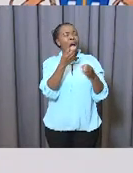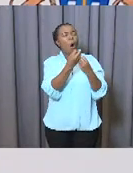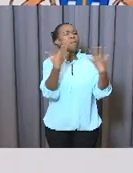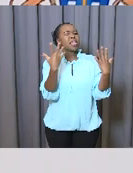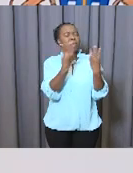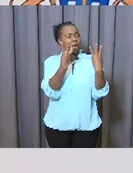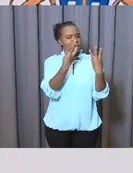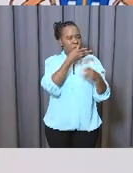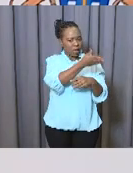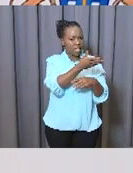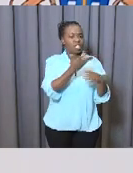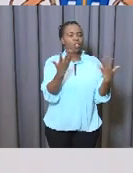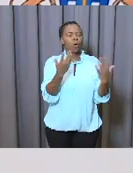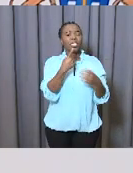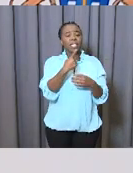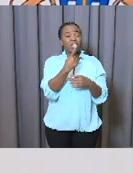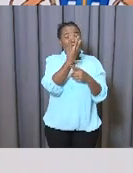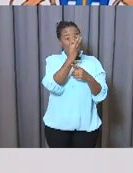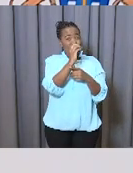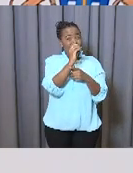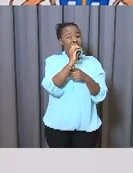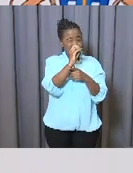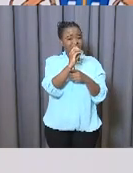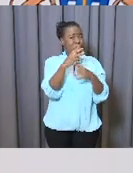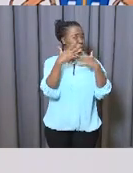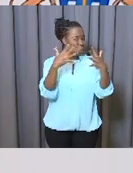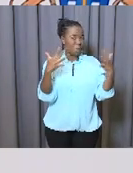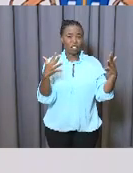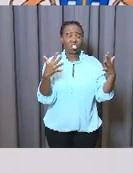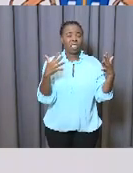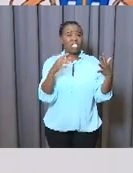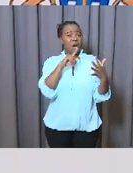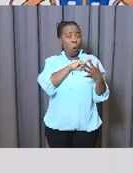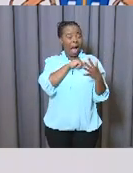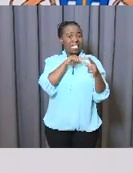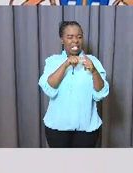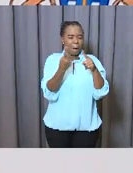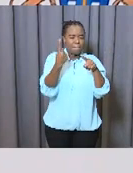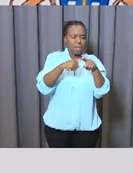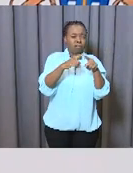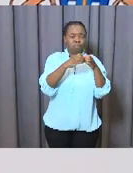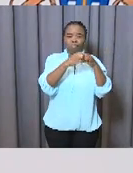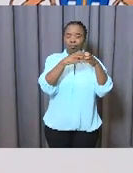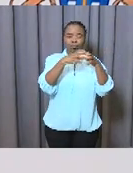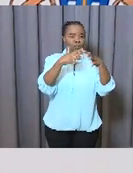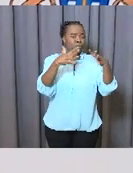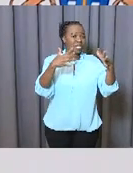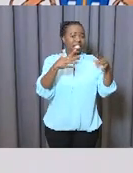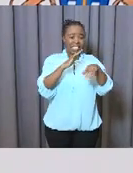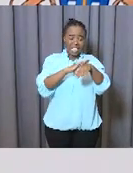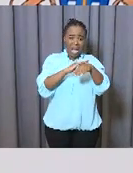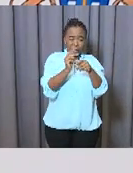Soshanguve, it's 40 cases too much, because those 40 cases can multiply in the shortest space